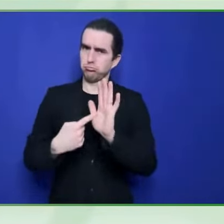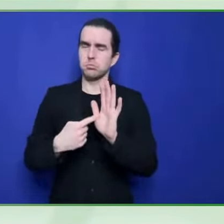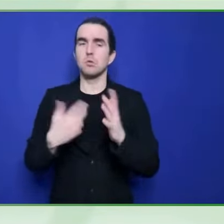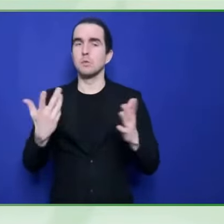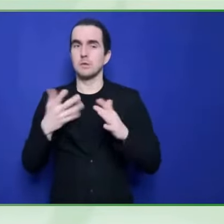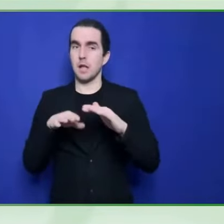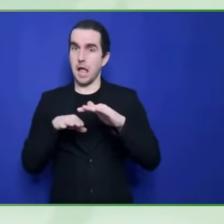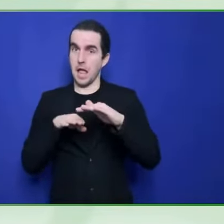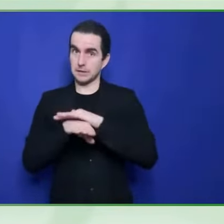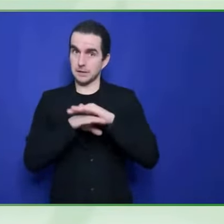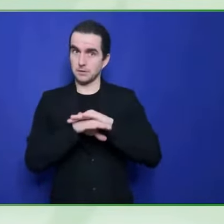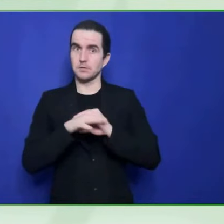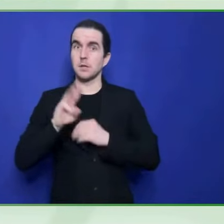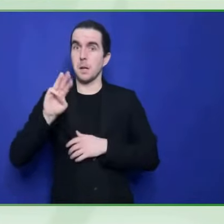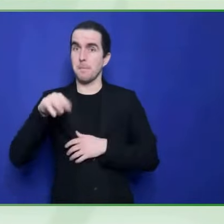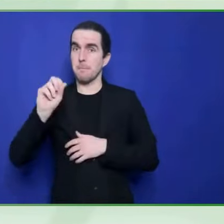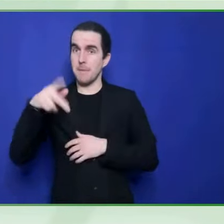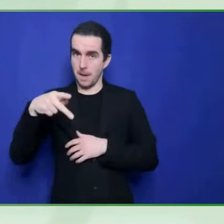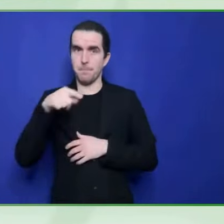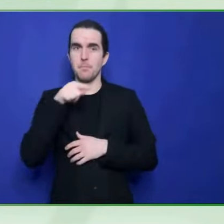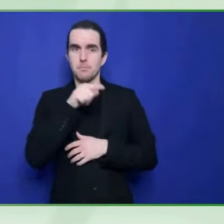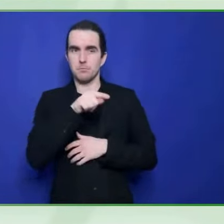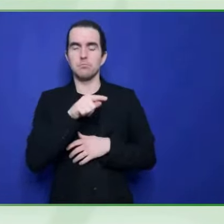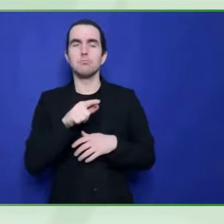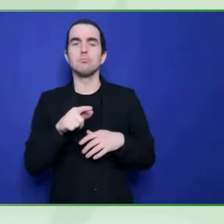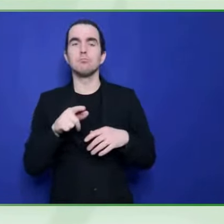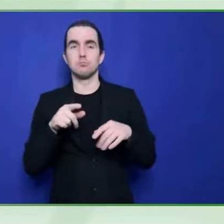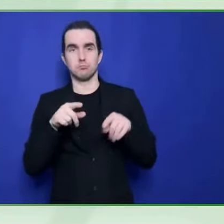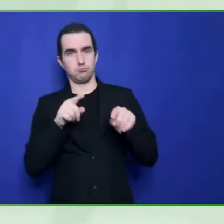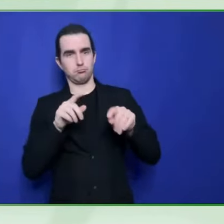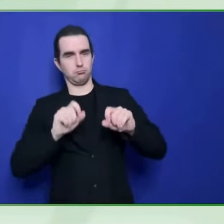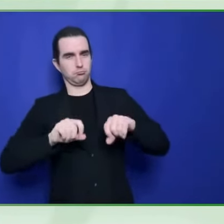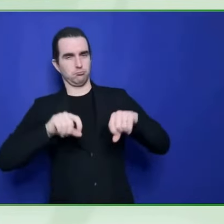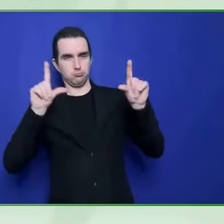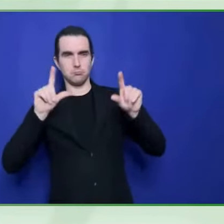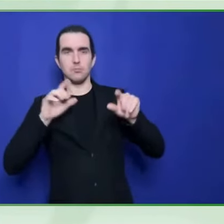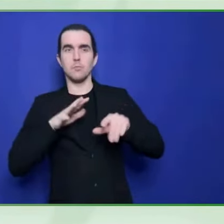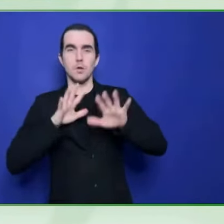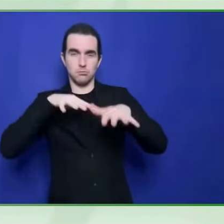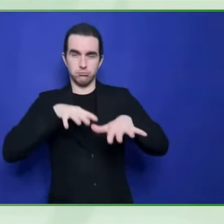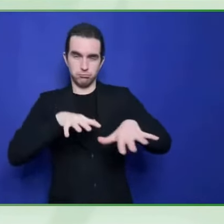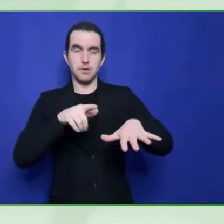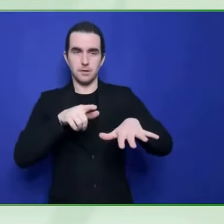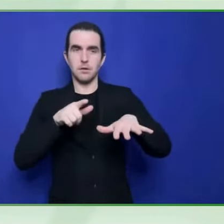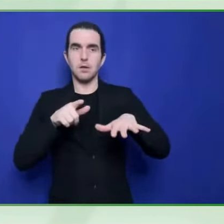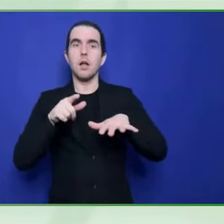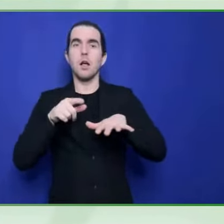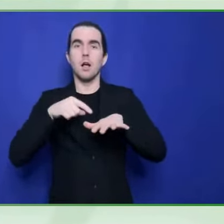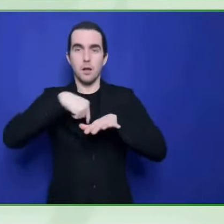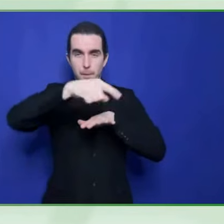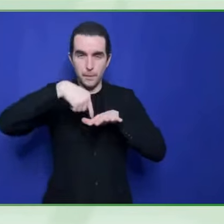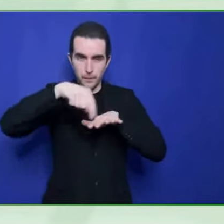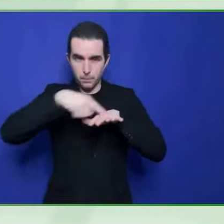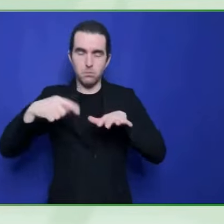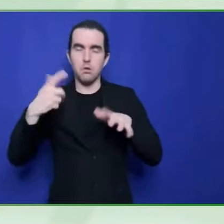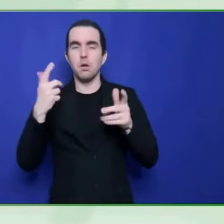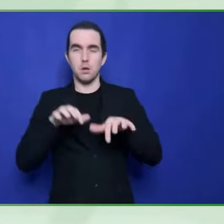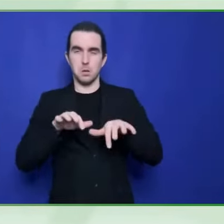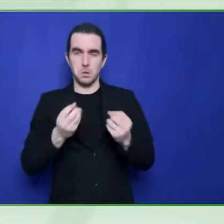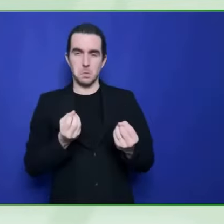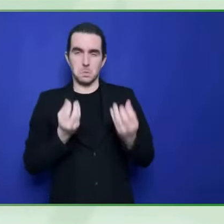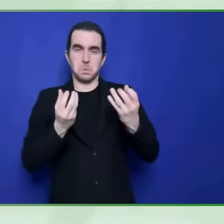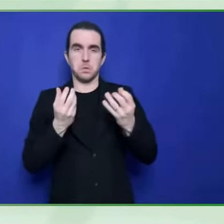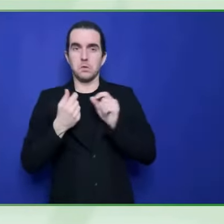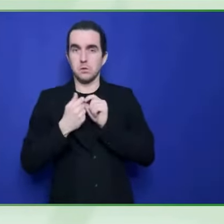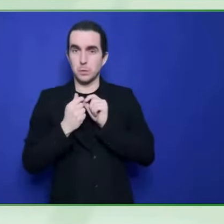are connected, and allows people to prioritize customized routing on pedestrian